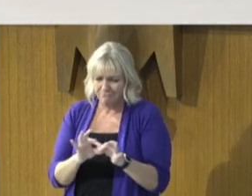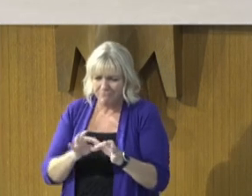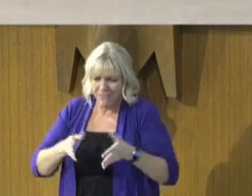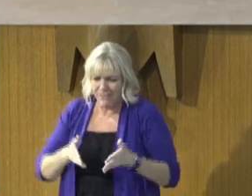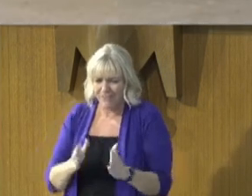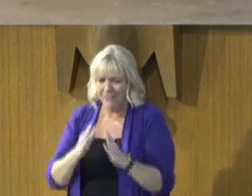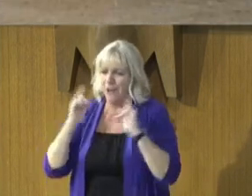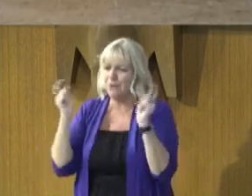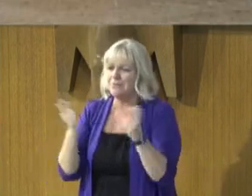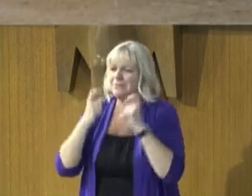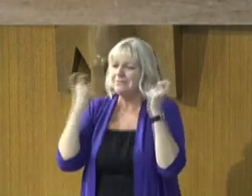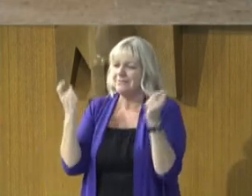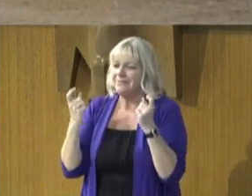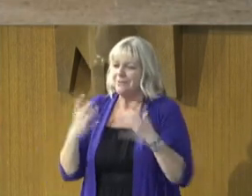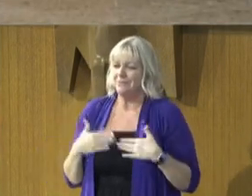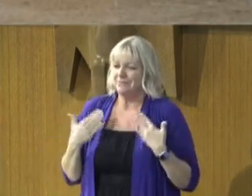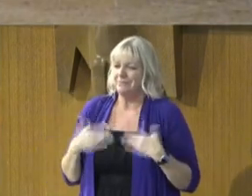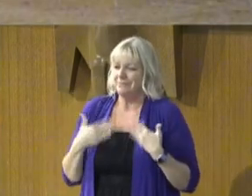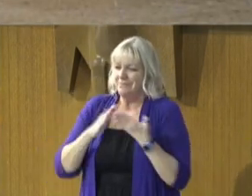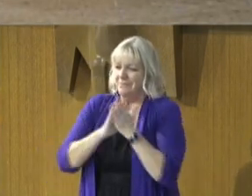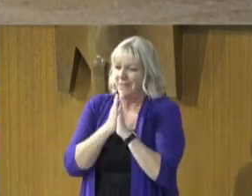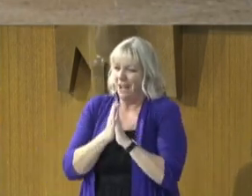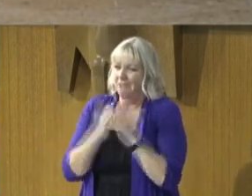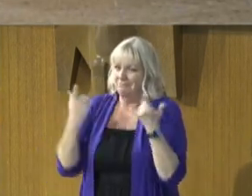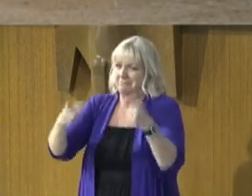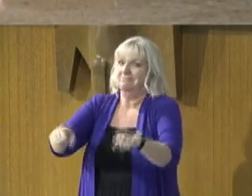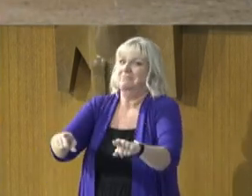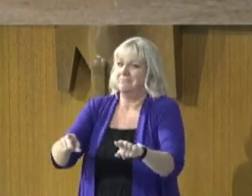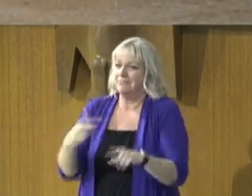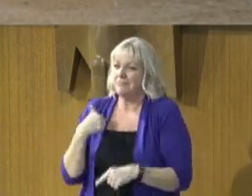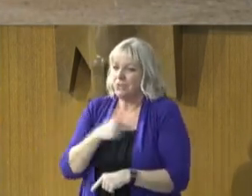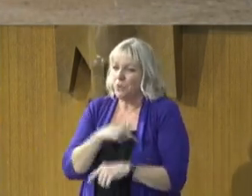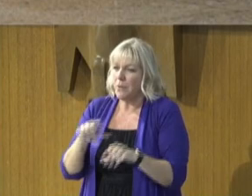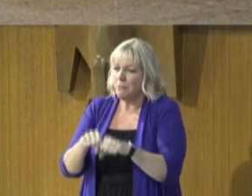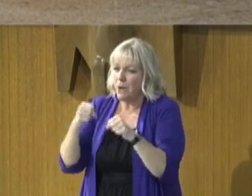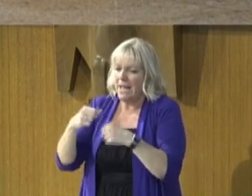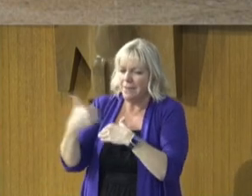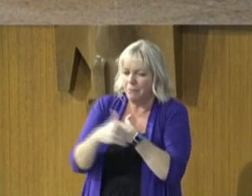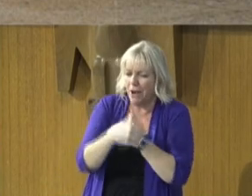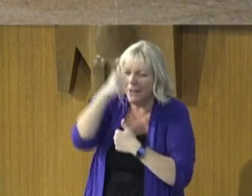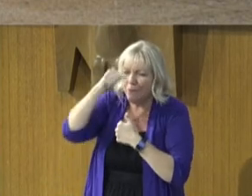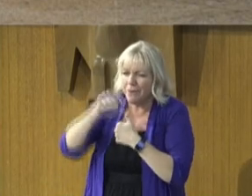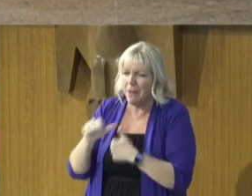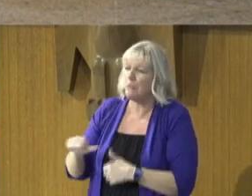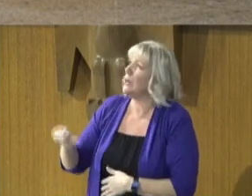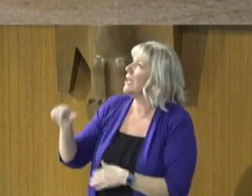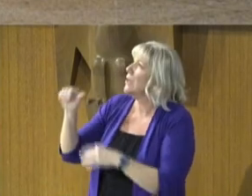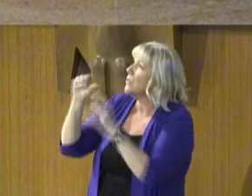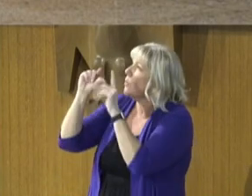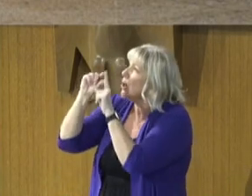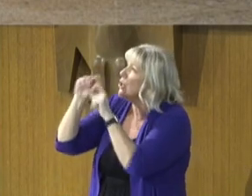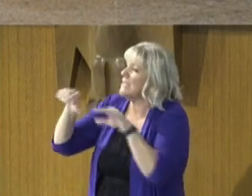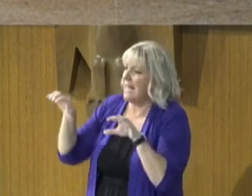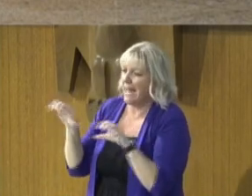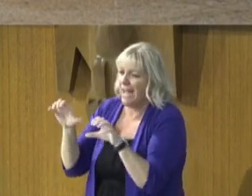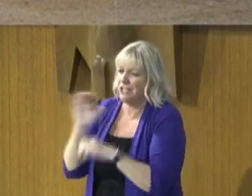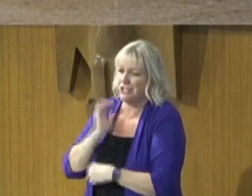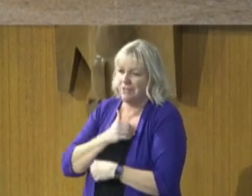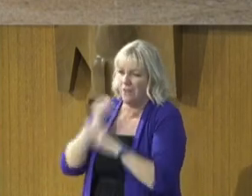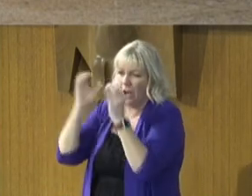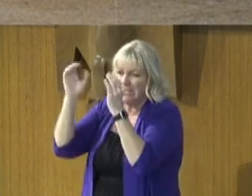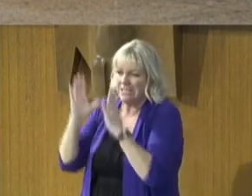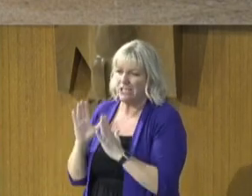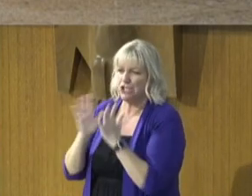joyful celebration as this to come to life. We break this bread, remembering the words and actions of our teacher, Jesus, the Prince